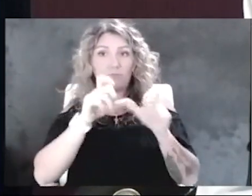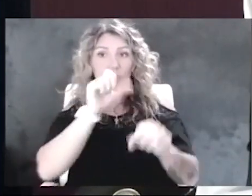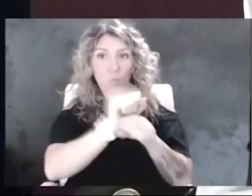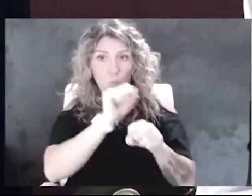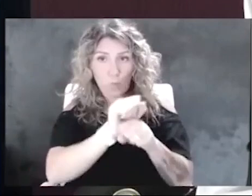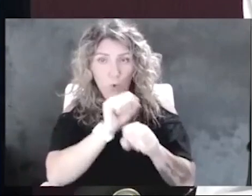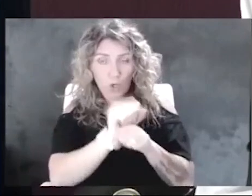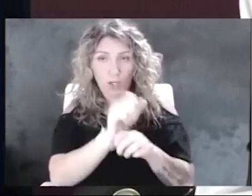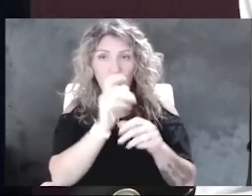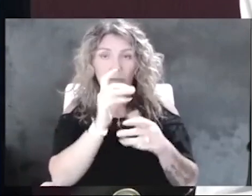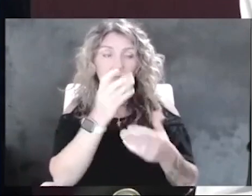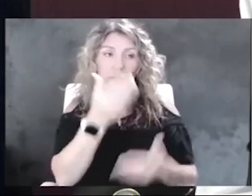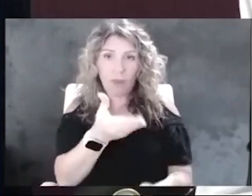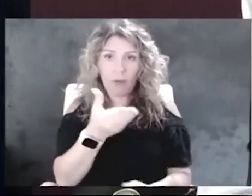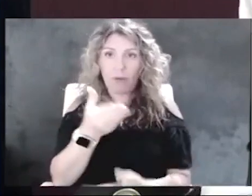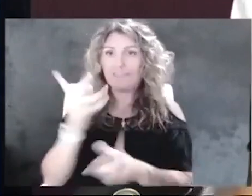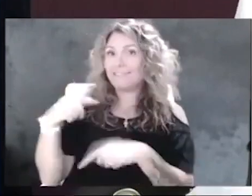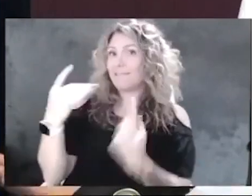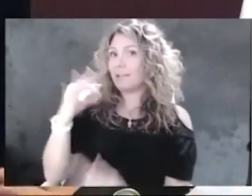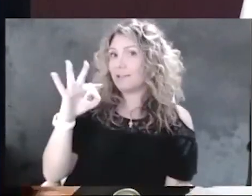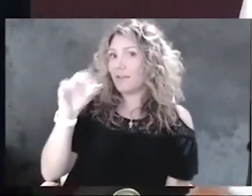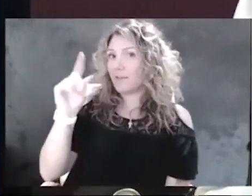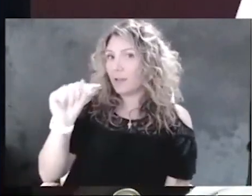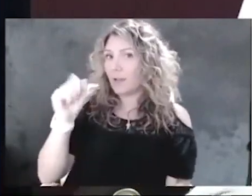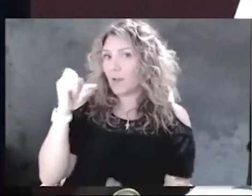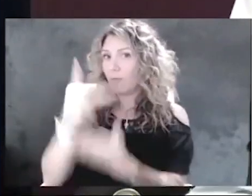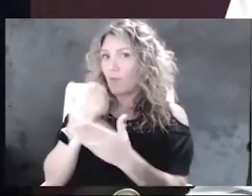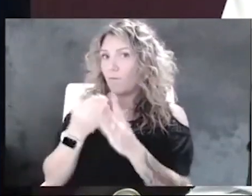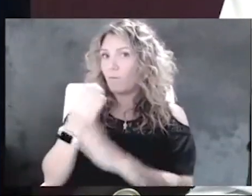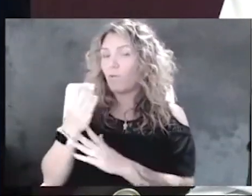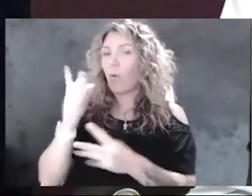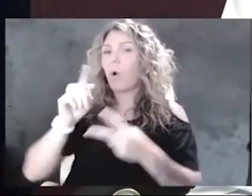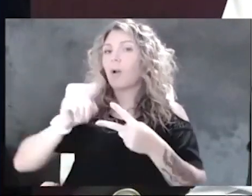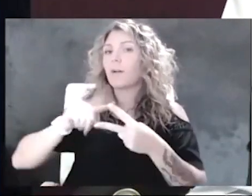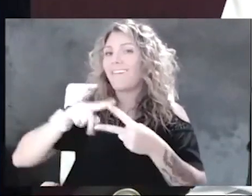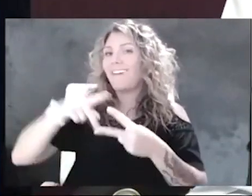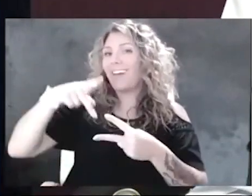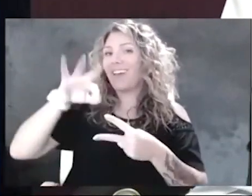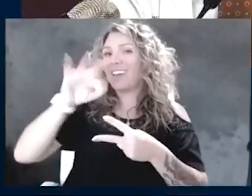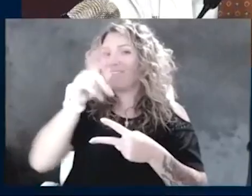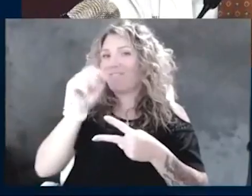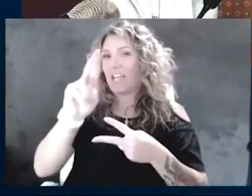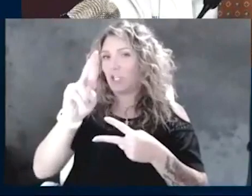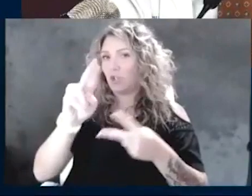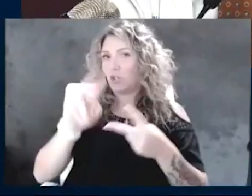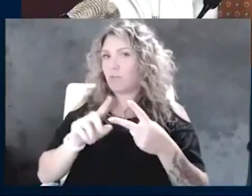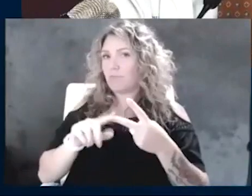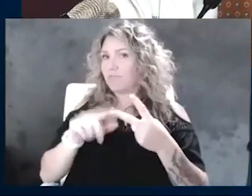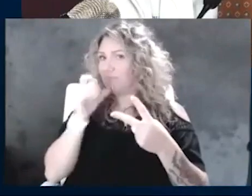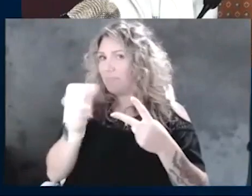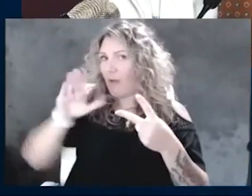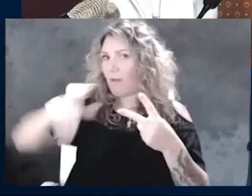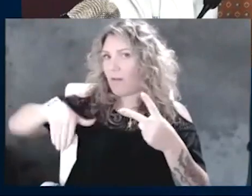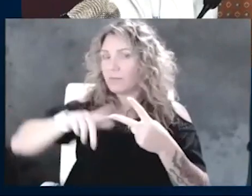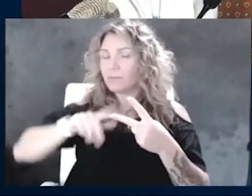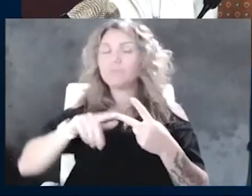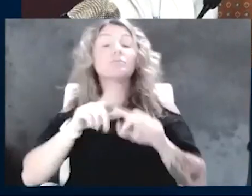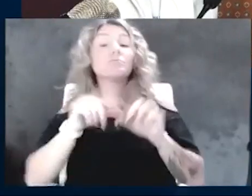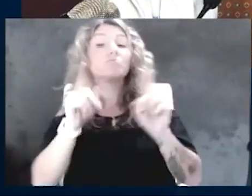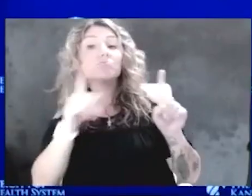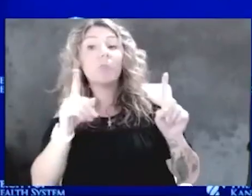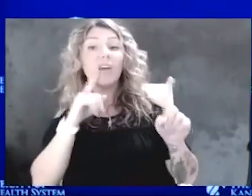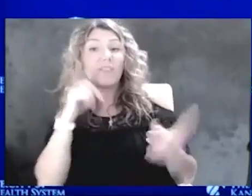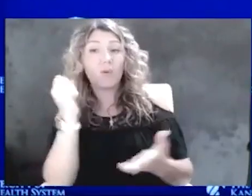since the FDA has approved that through Pfizer. Thoughts, guys? I don't know that we have because of the approval. I think we certainly